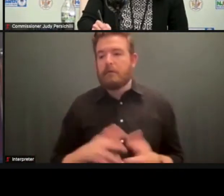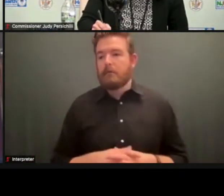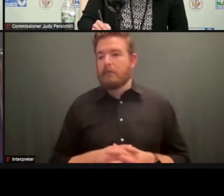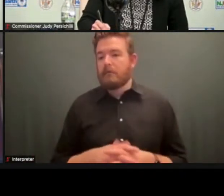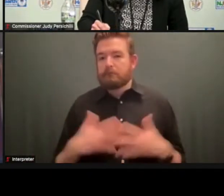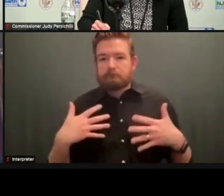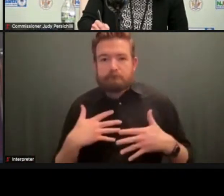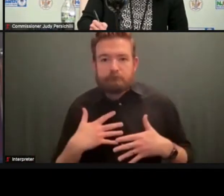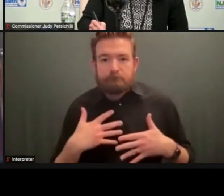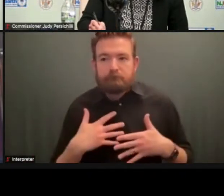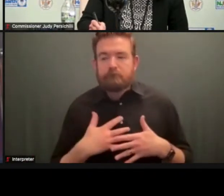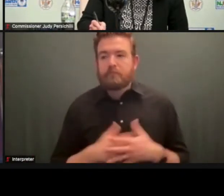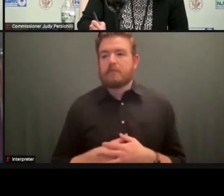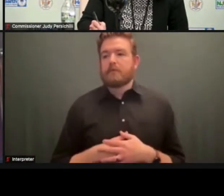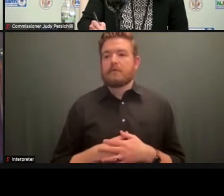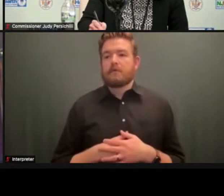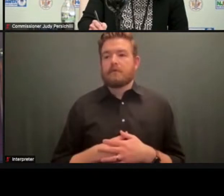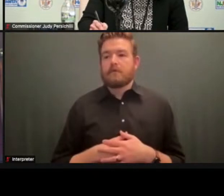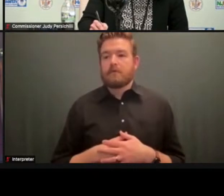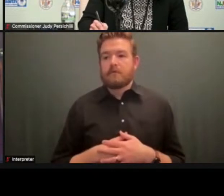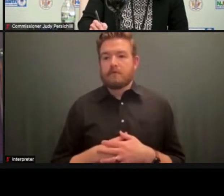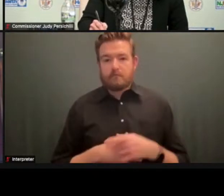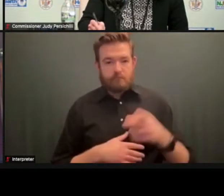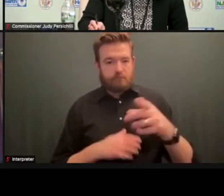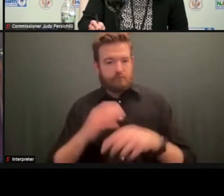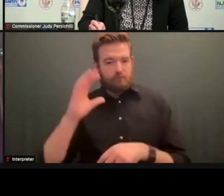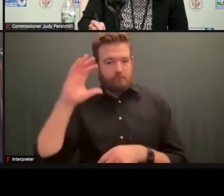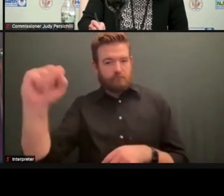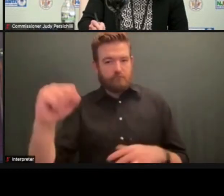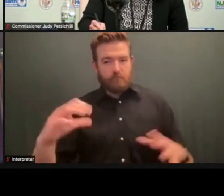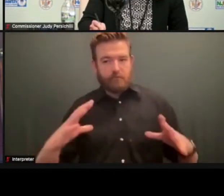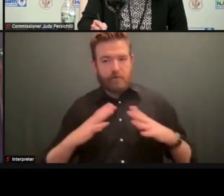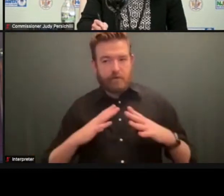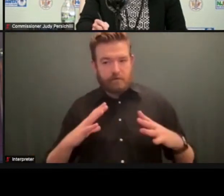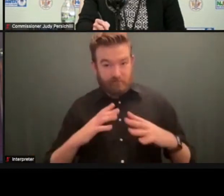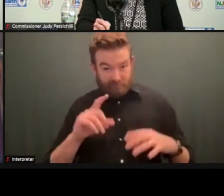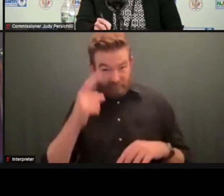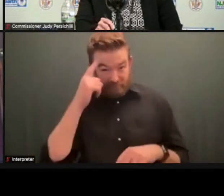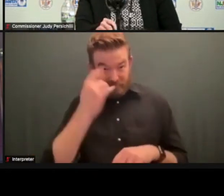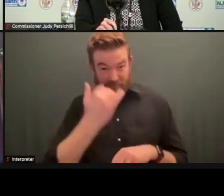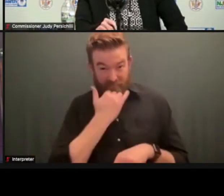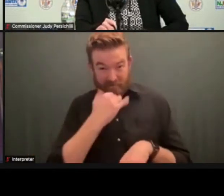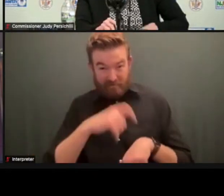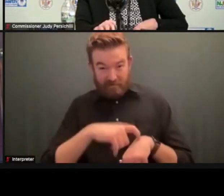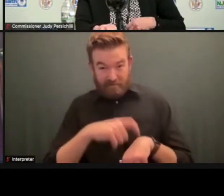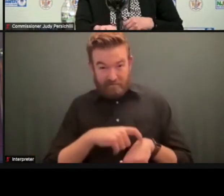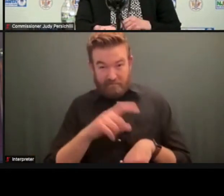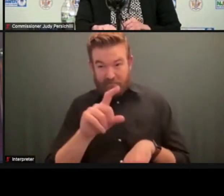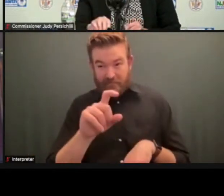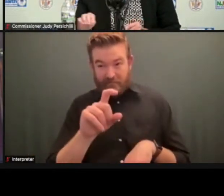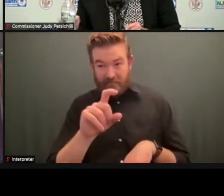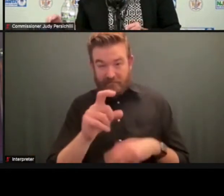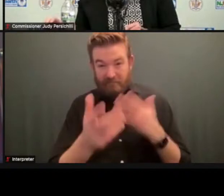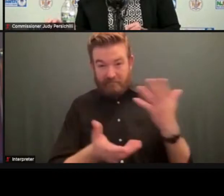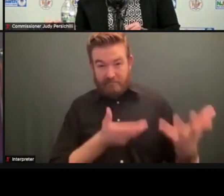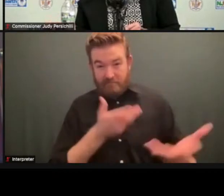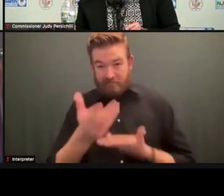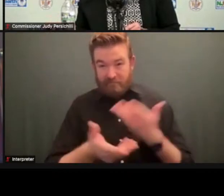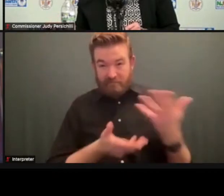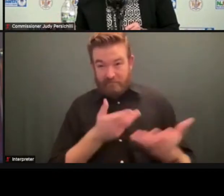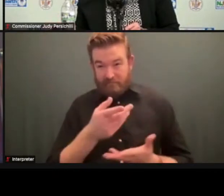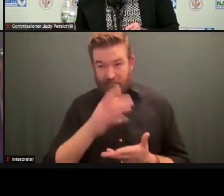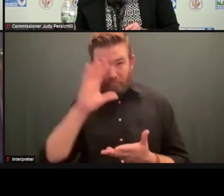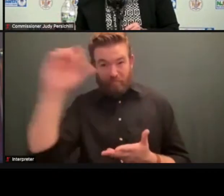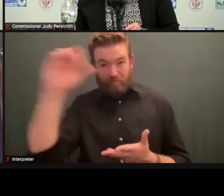been the best time thing to be doing, just given how the pandemic has worsened so much